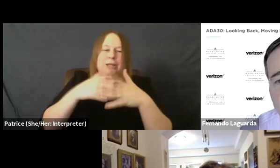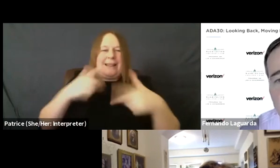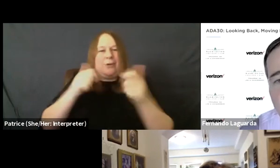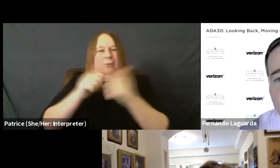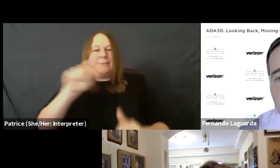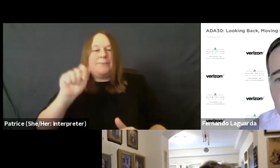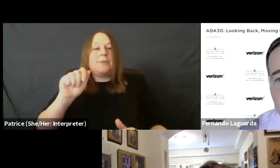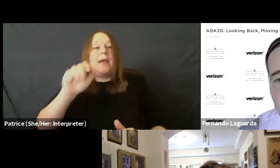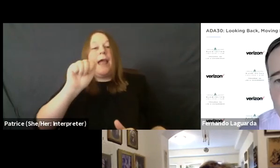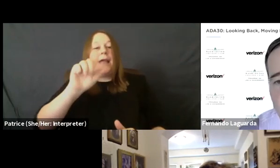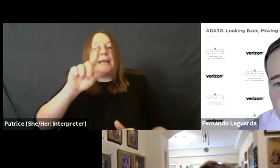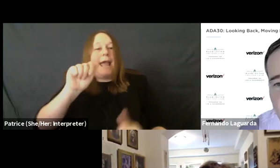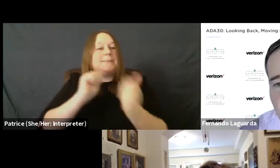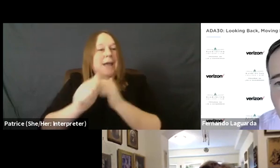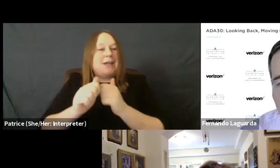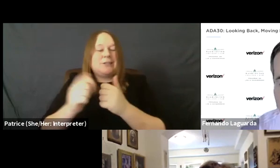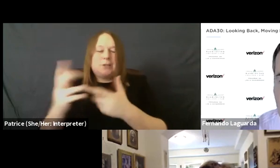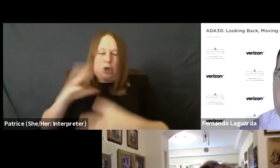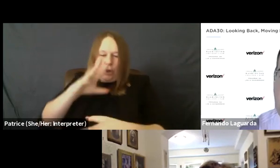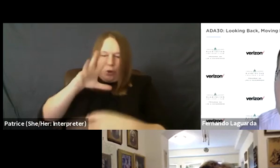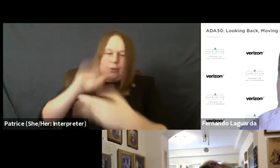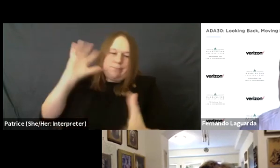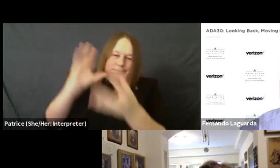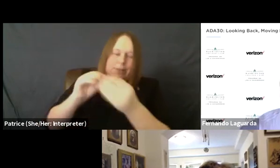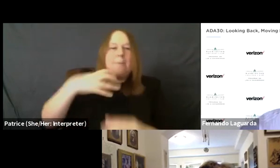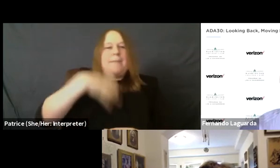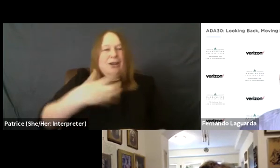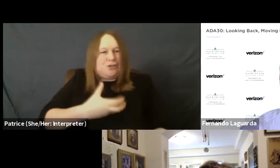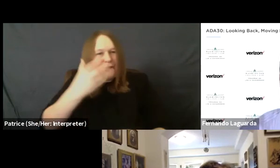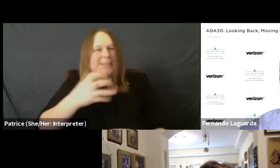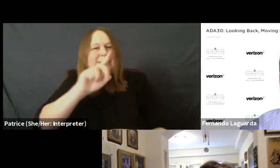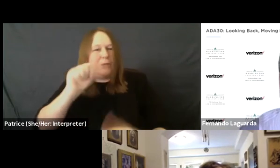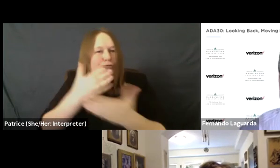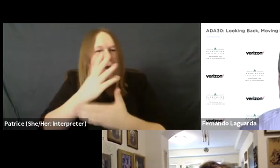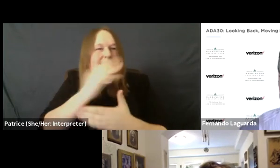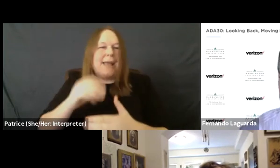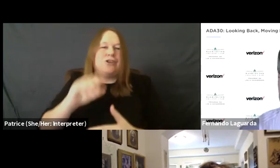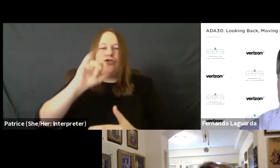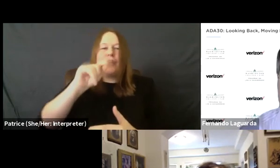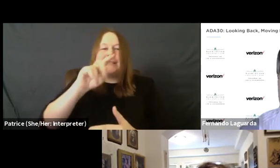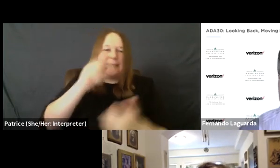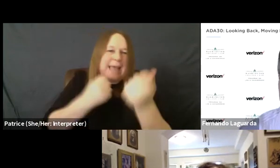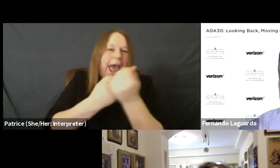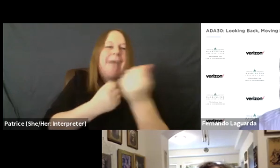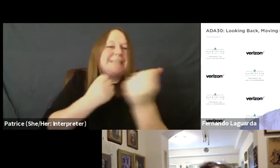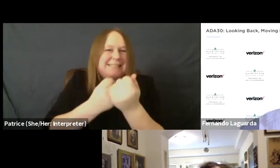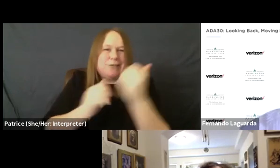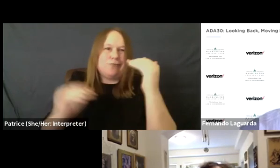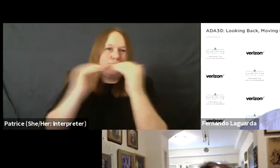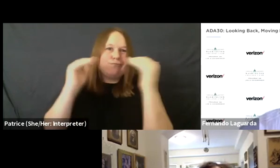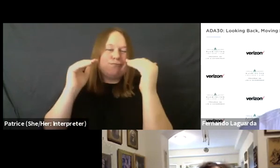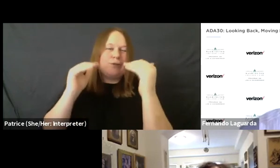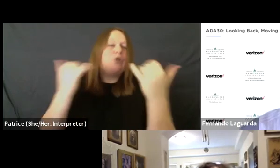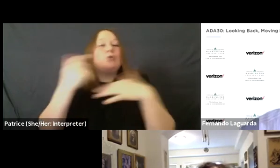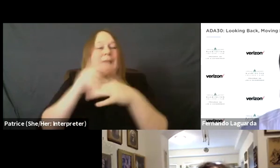ADA's passage culminated decades of passionate disability rights and disability justice advocacy. Today, we kick